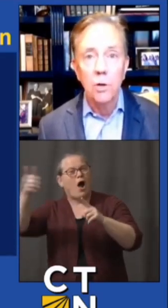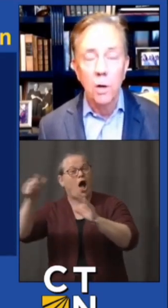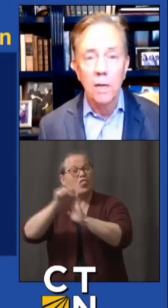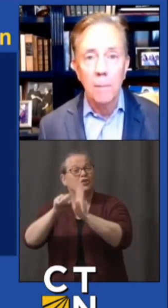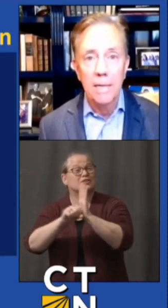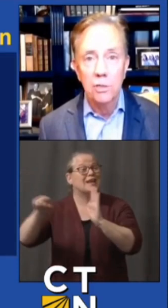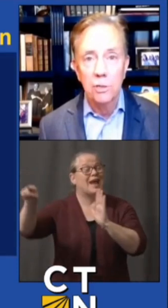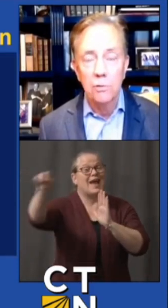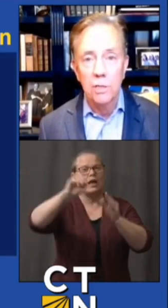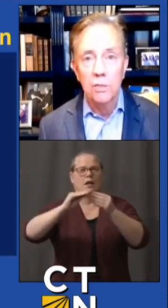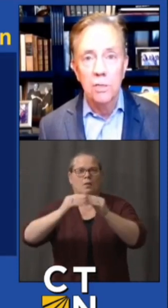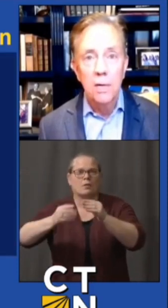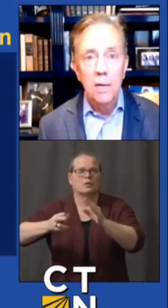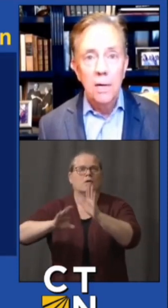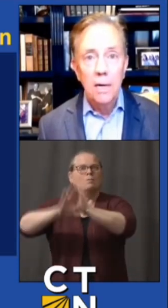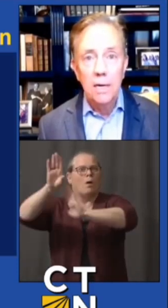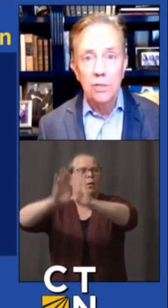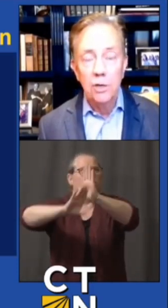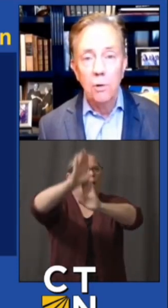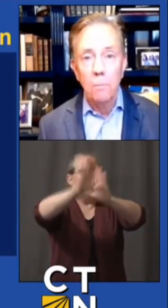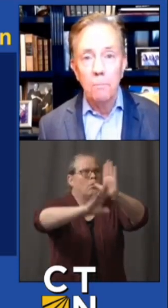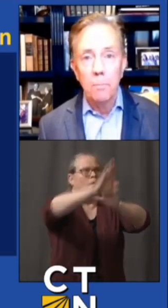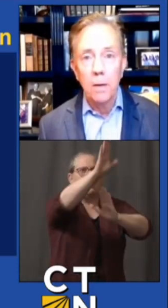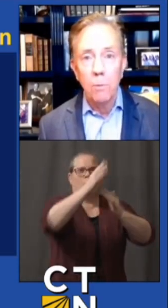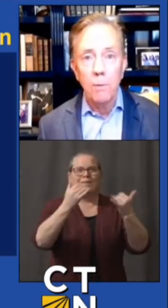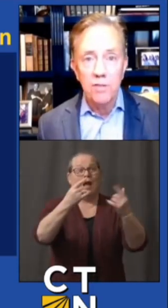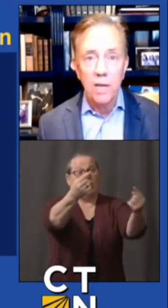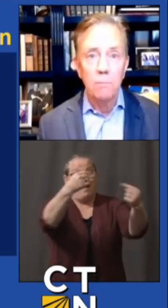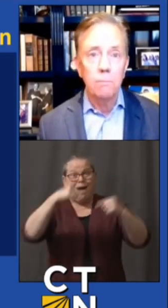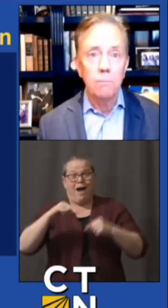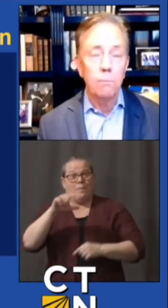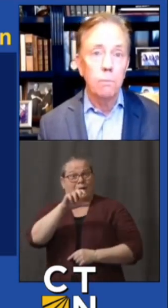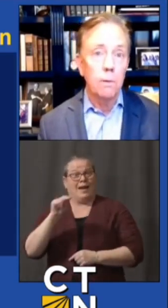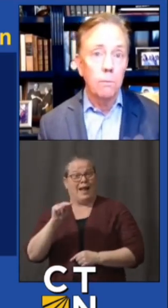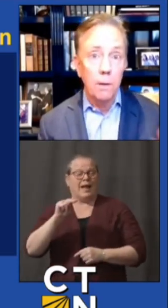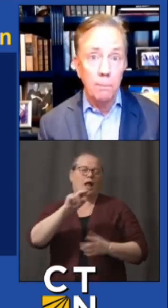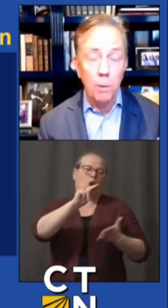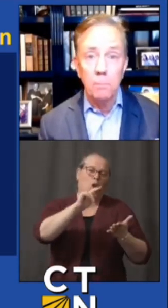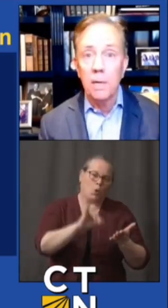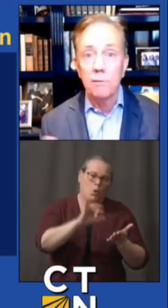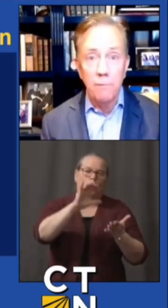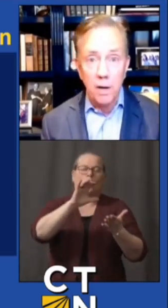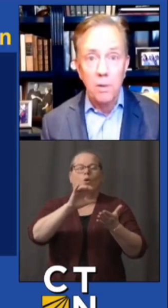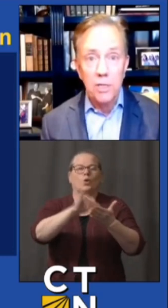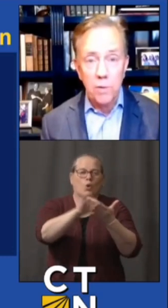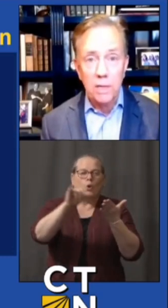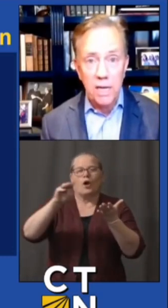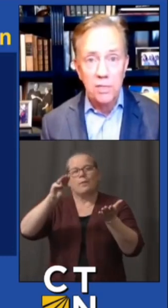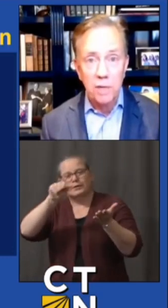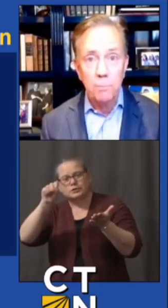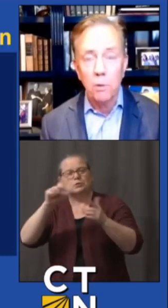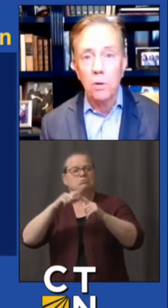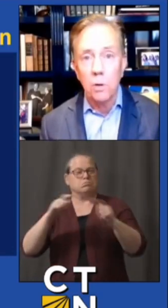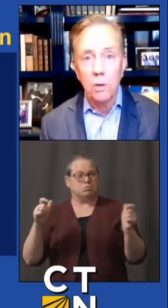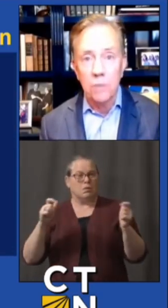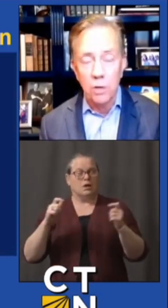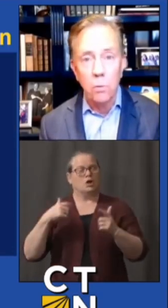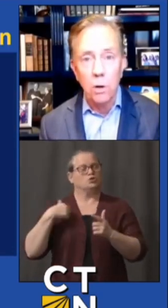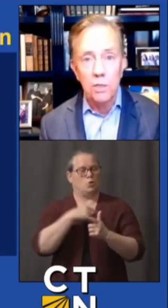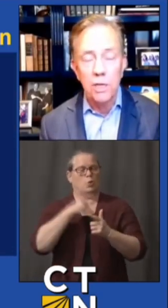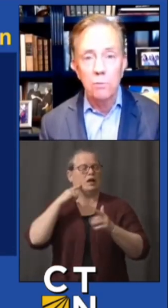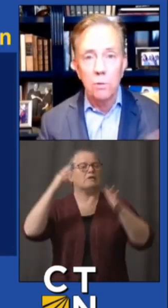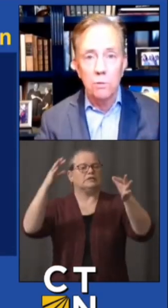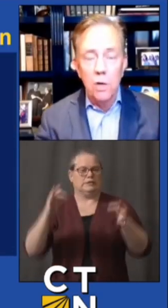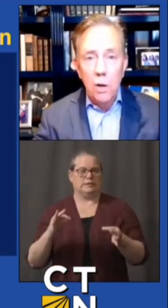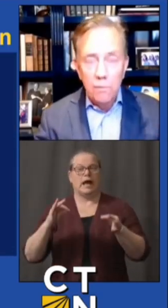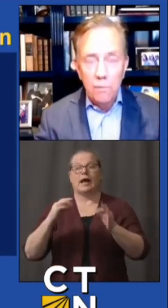New York, and Massachusetts. So what we've said and put in place very strict testing protocols and